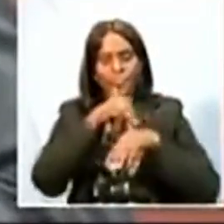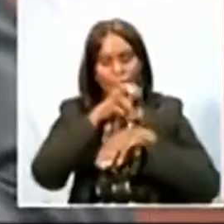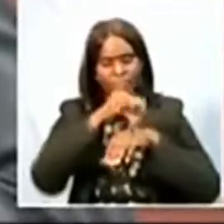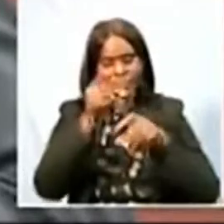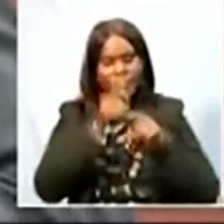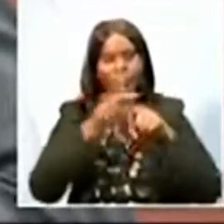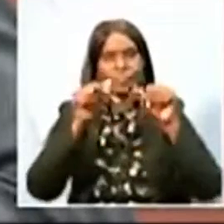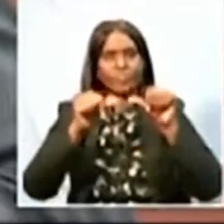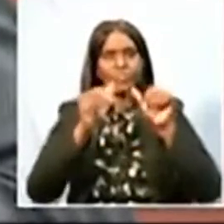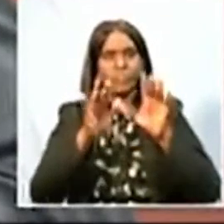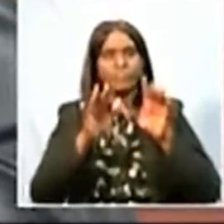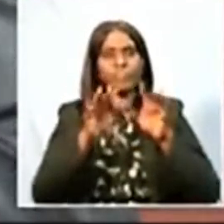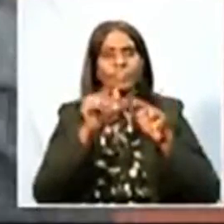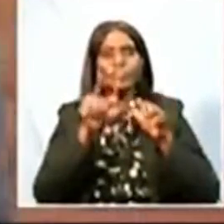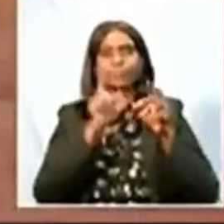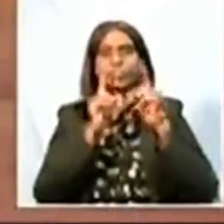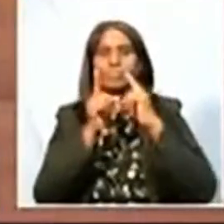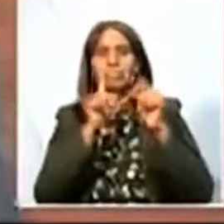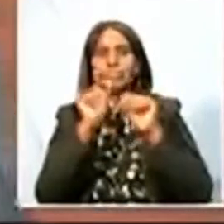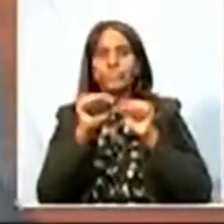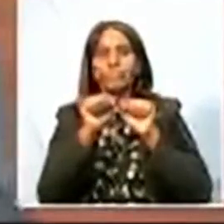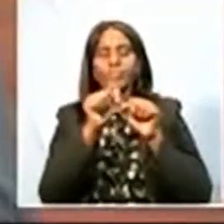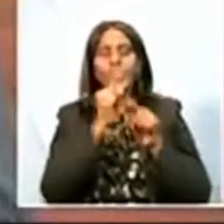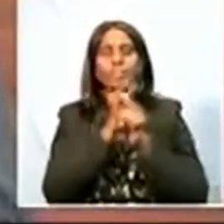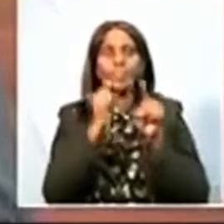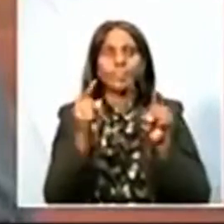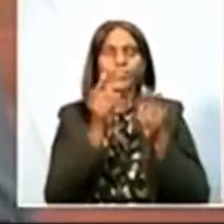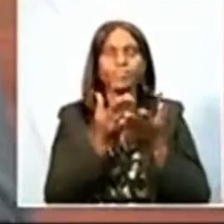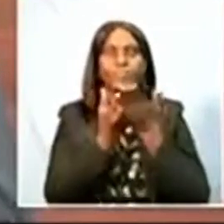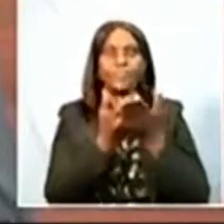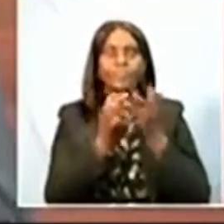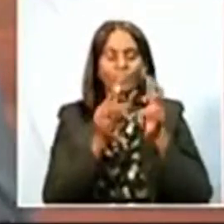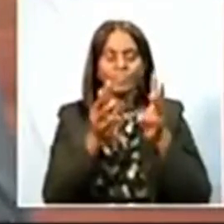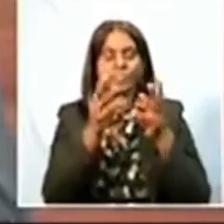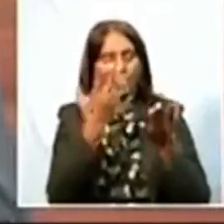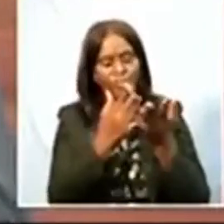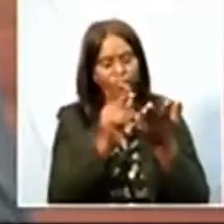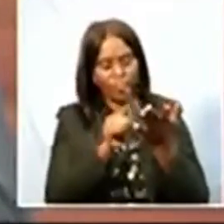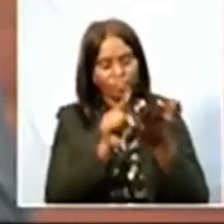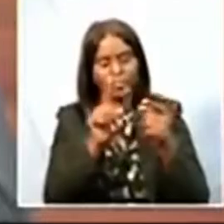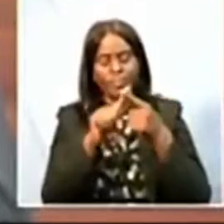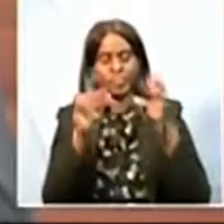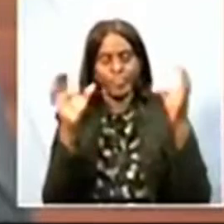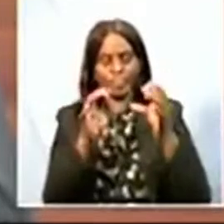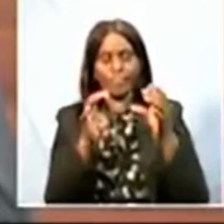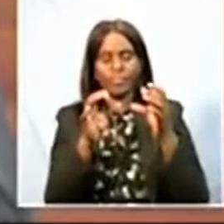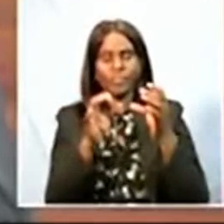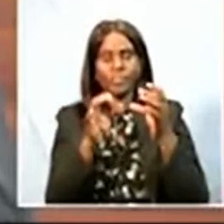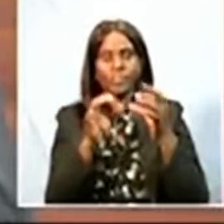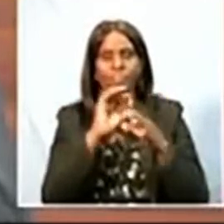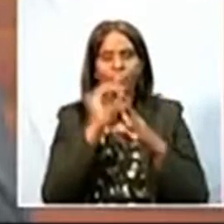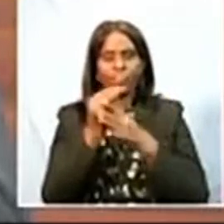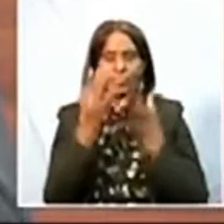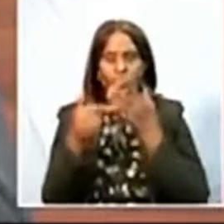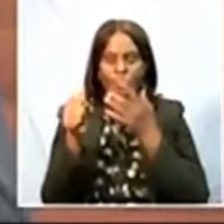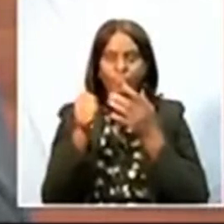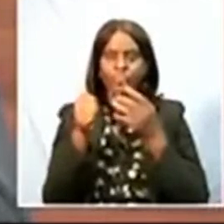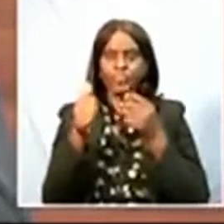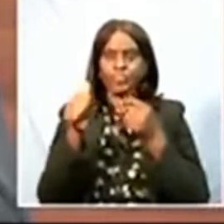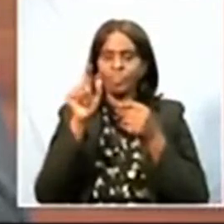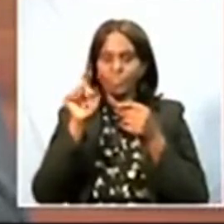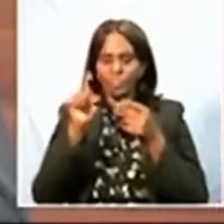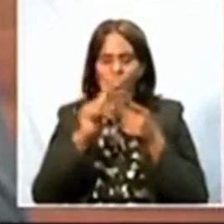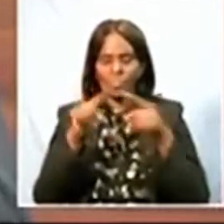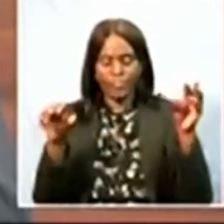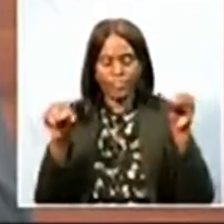the auditors? Did they say you can just present it the way it is to the committee, or they said you need to